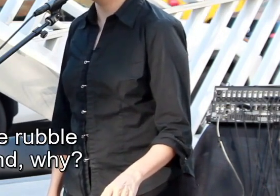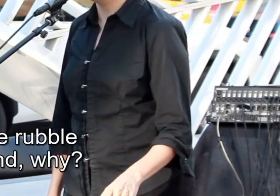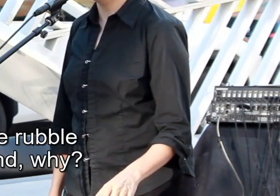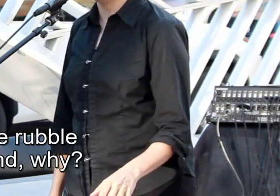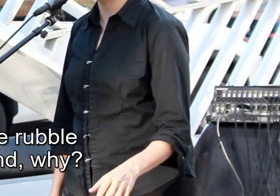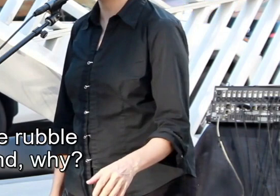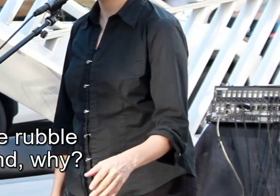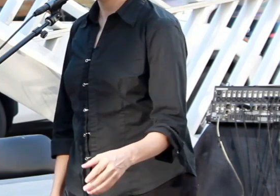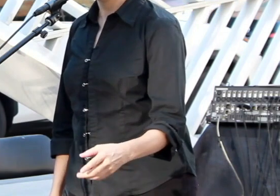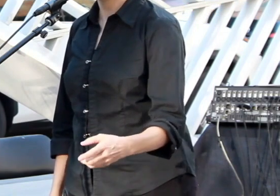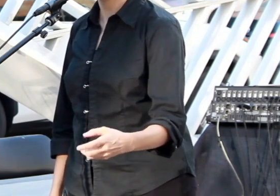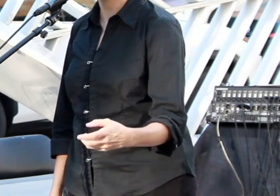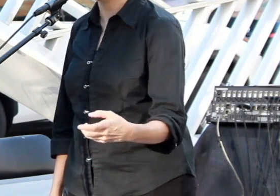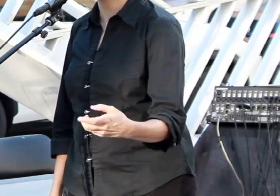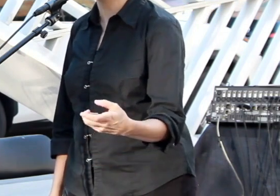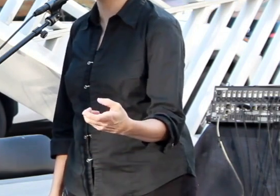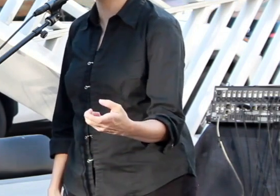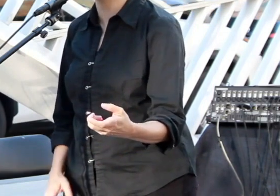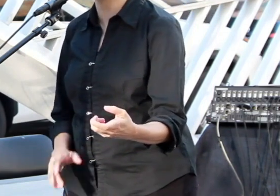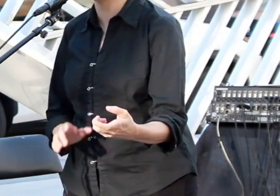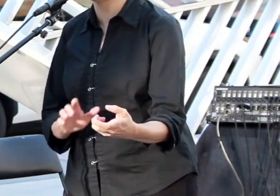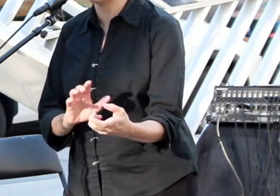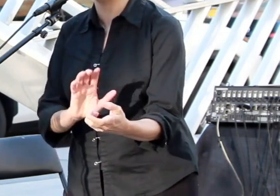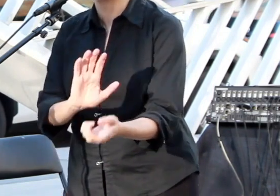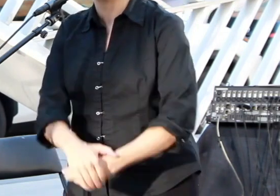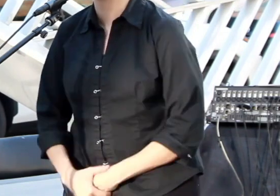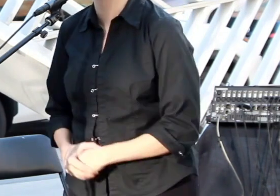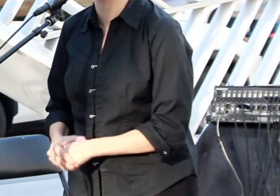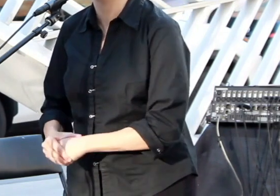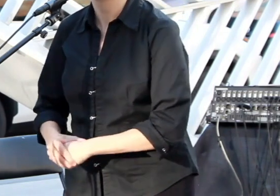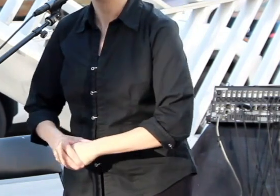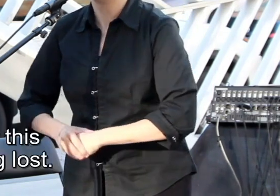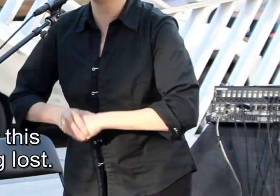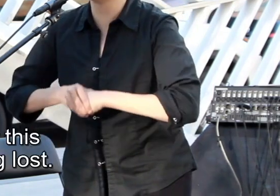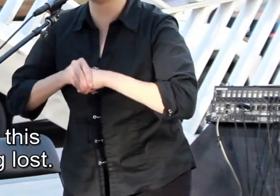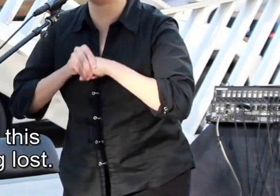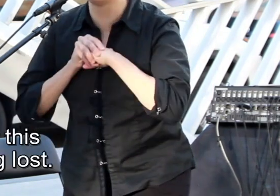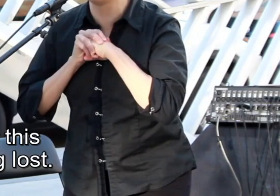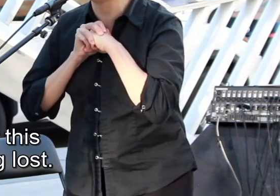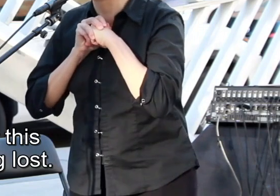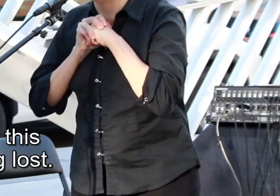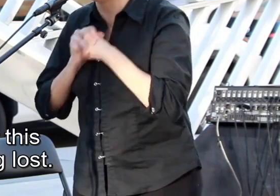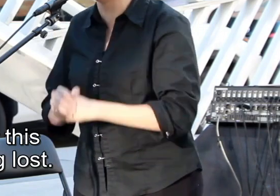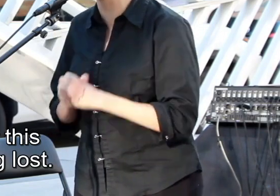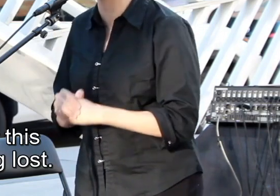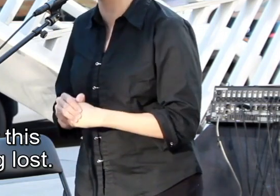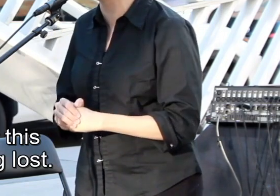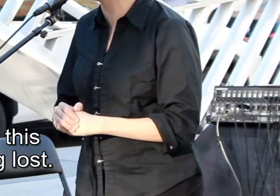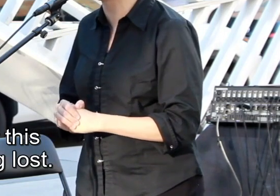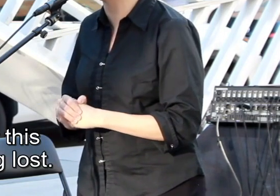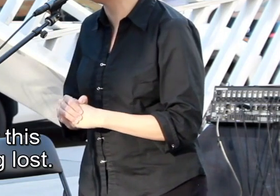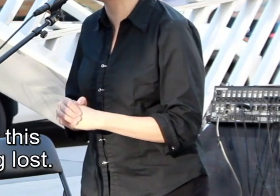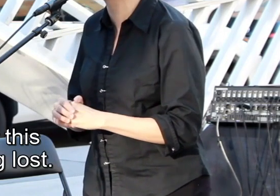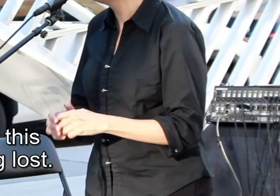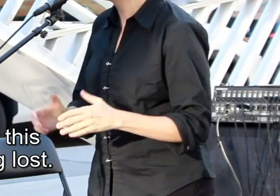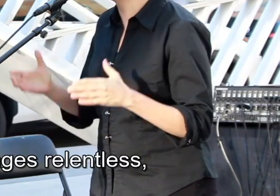lying in the rubble beckons to be found. Why? Only to further this torment of